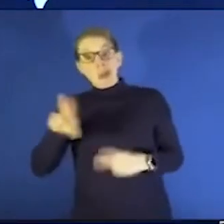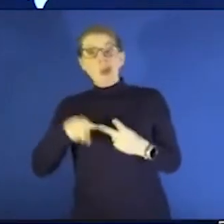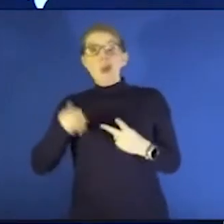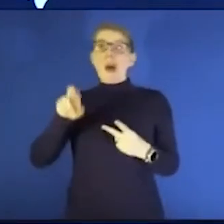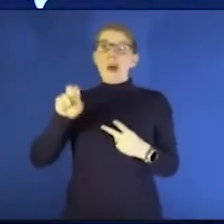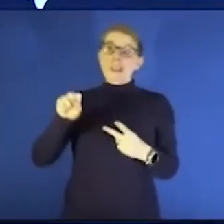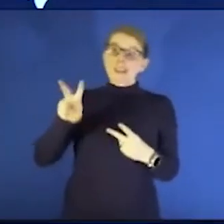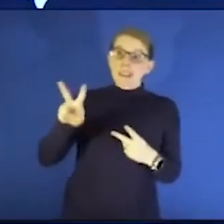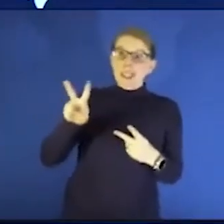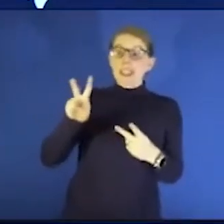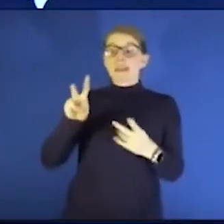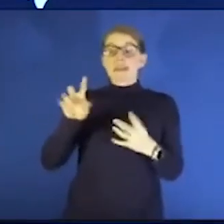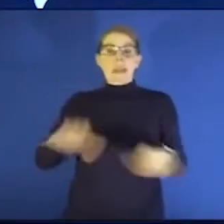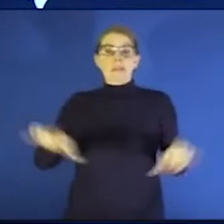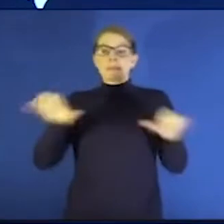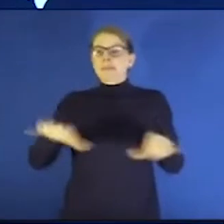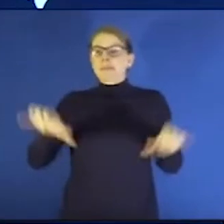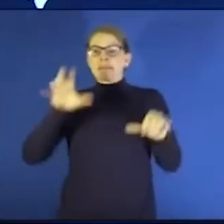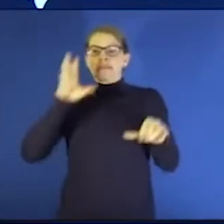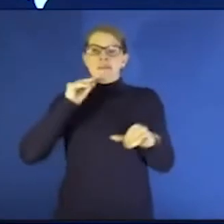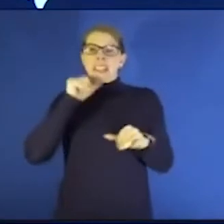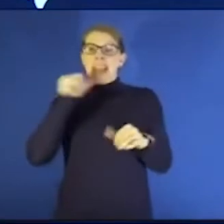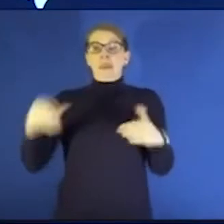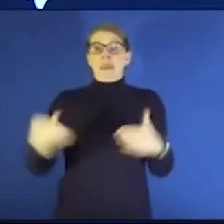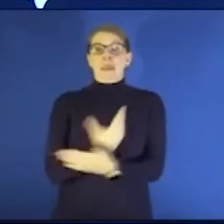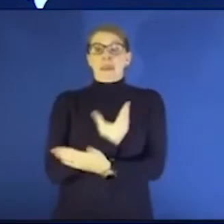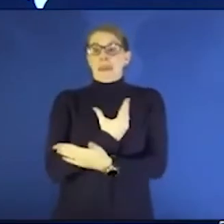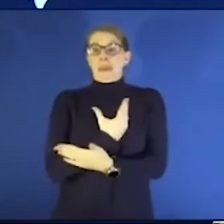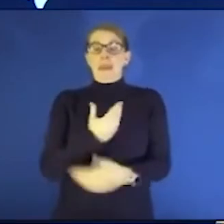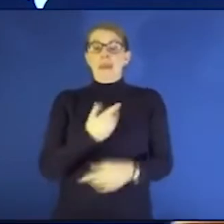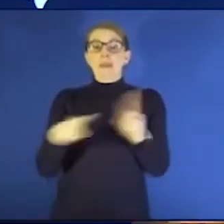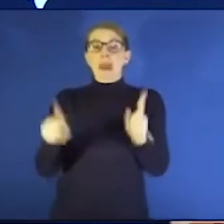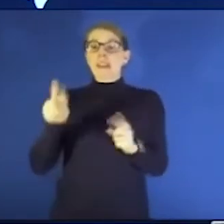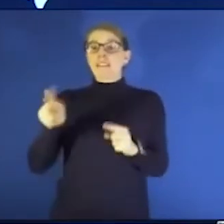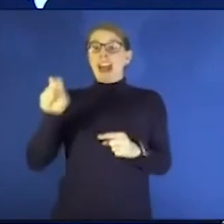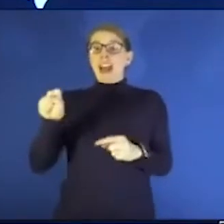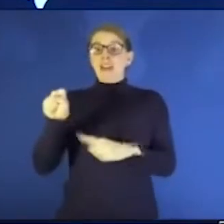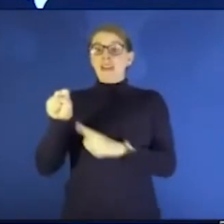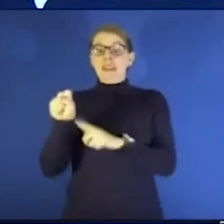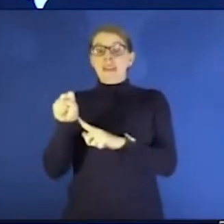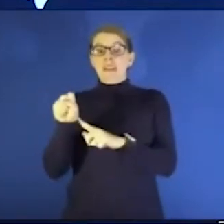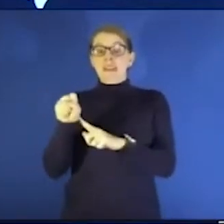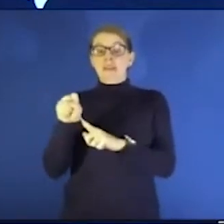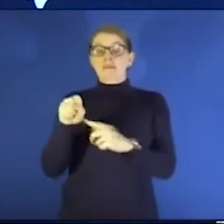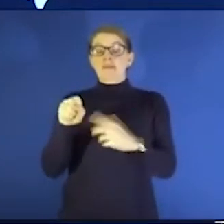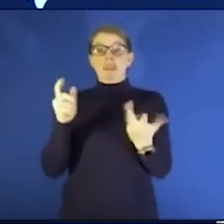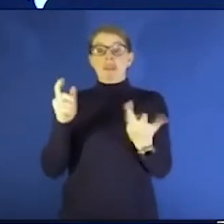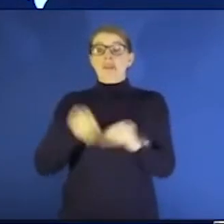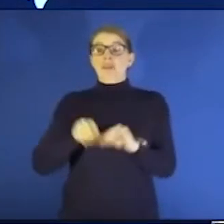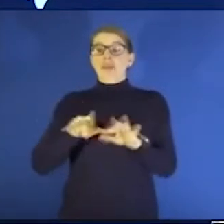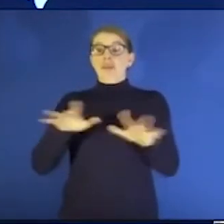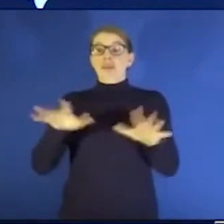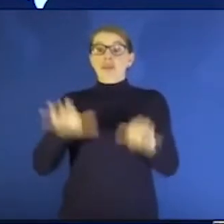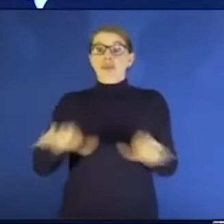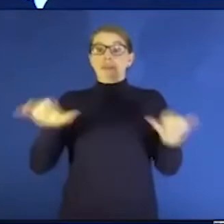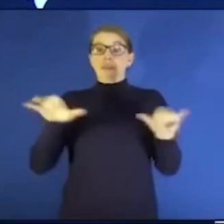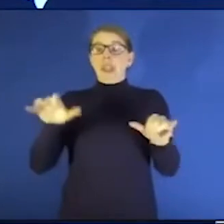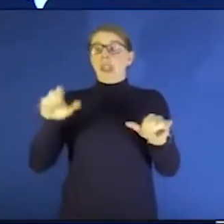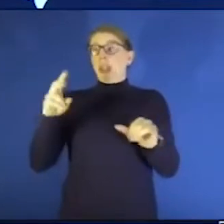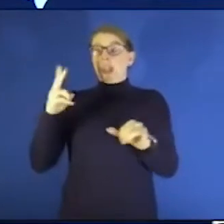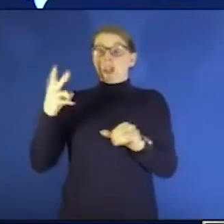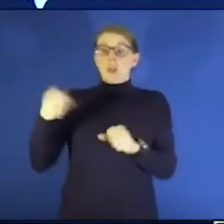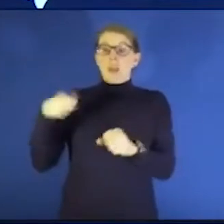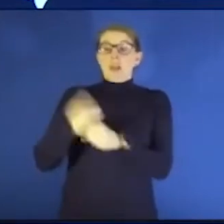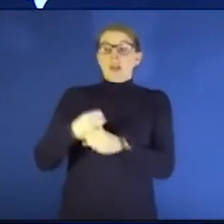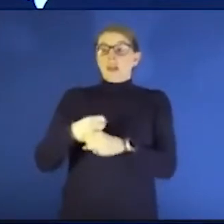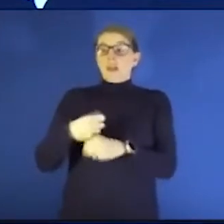stuff. It's not new. What's new is this virus has been so present with us, it just feels like it's going to be forever. But I